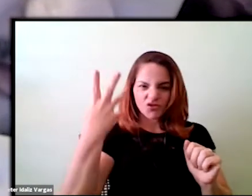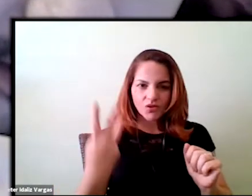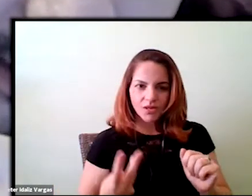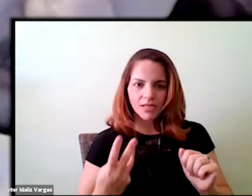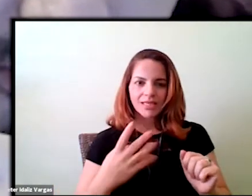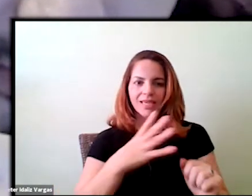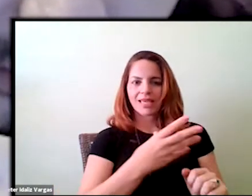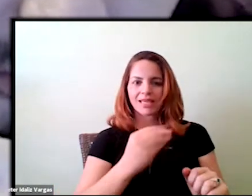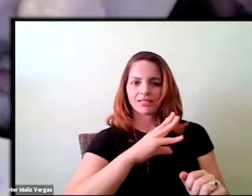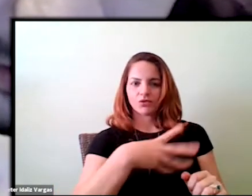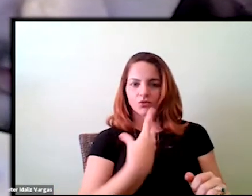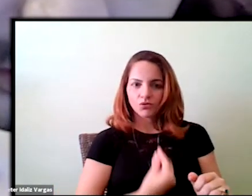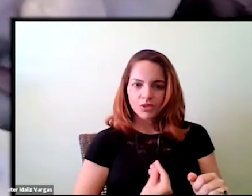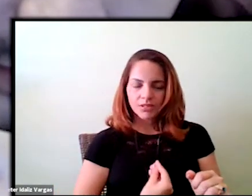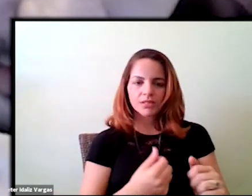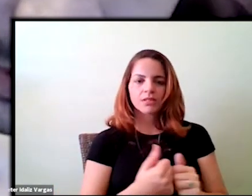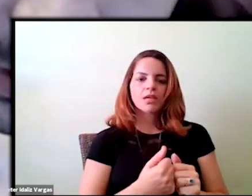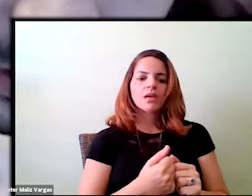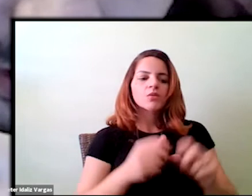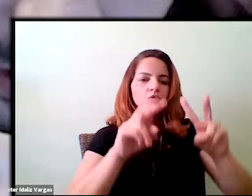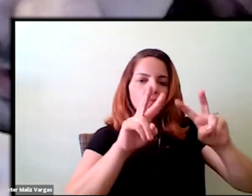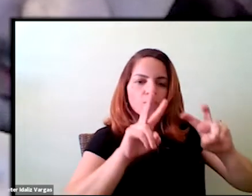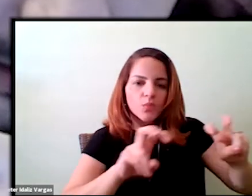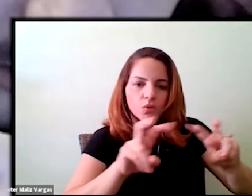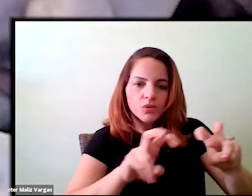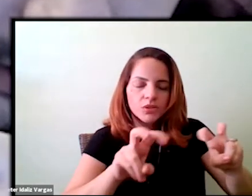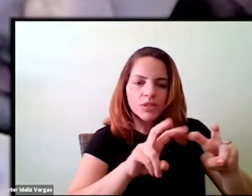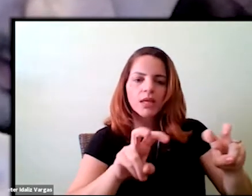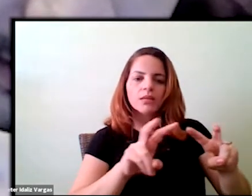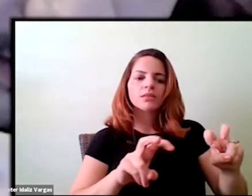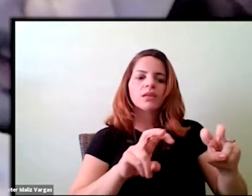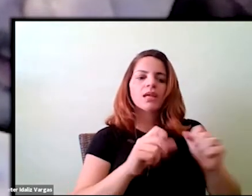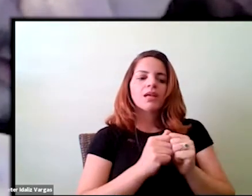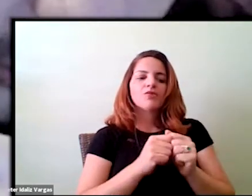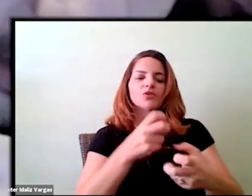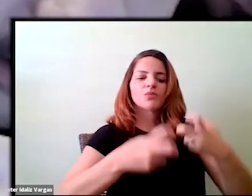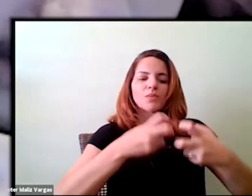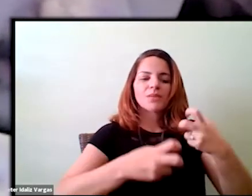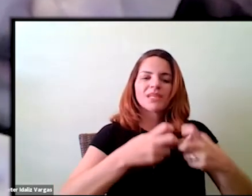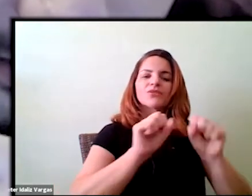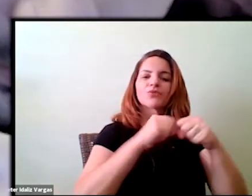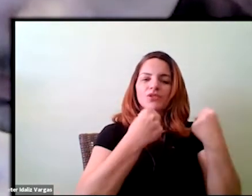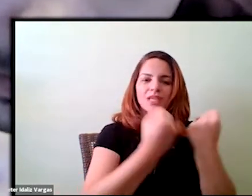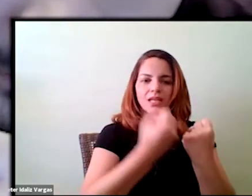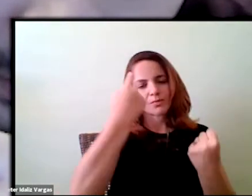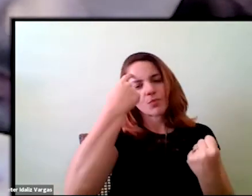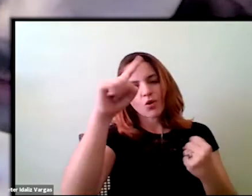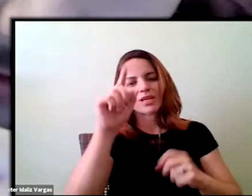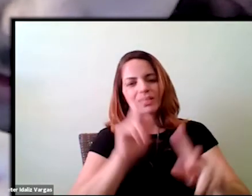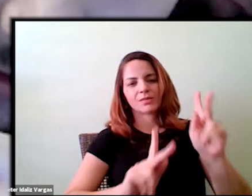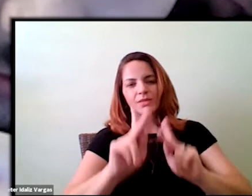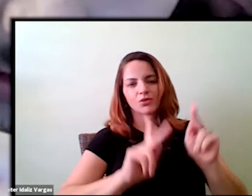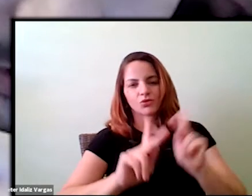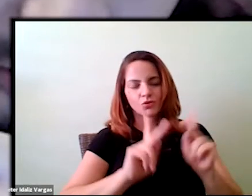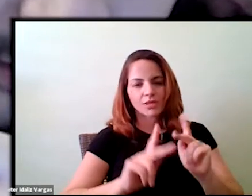Stokes explores the social and cultural disruptions caused by Latin American and Latinx locas, the effeminate